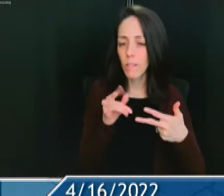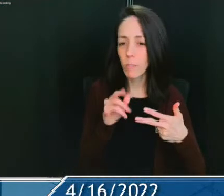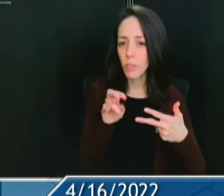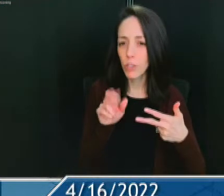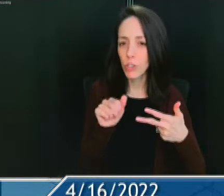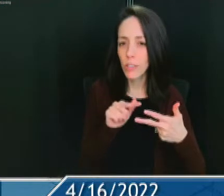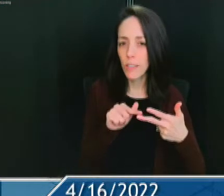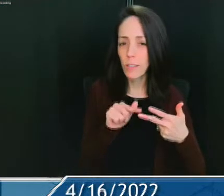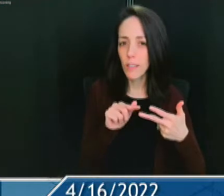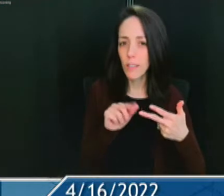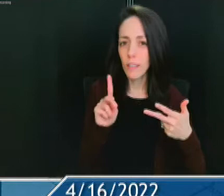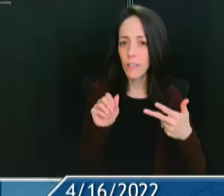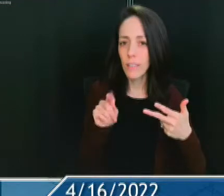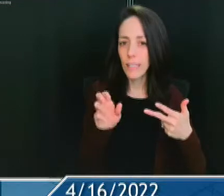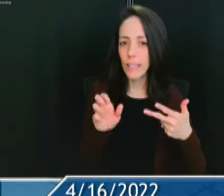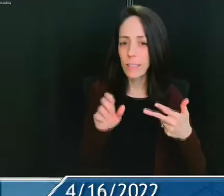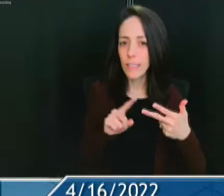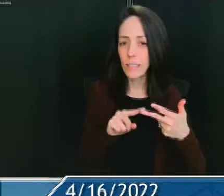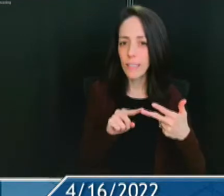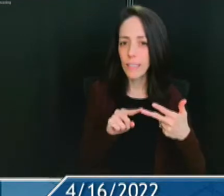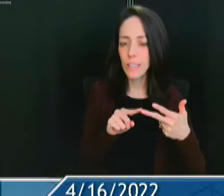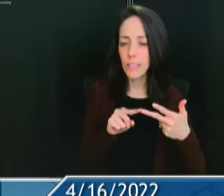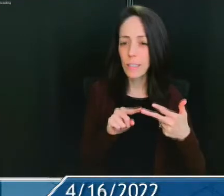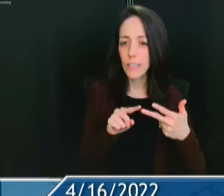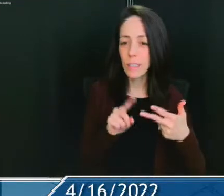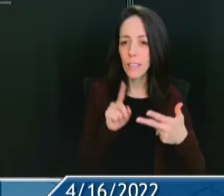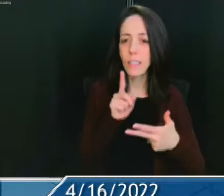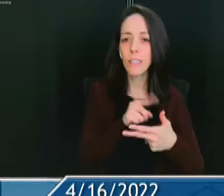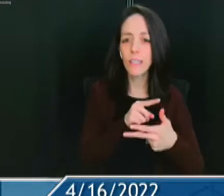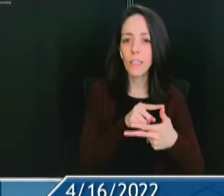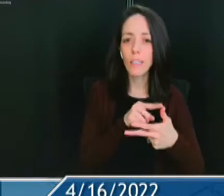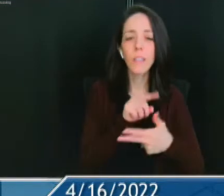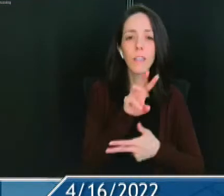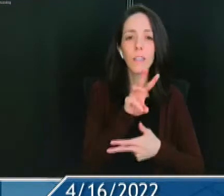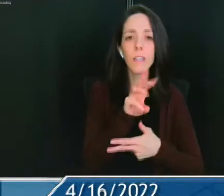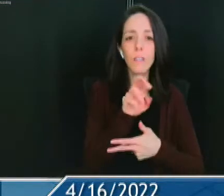Dixon. The first we'll have is Wendy Ram.